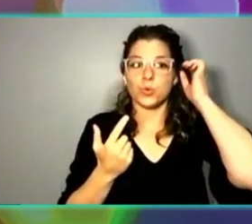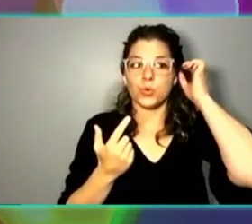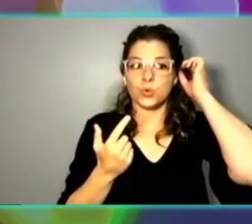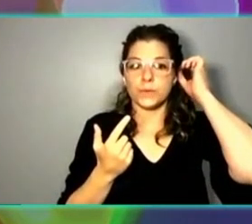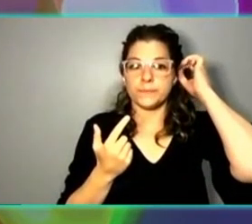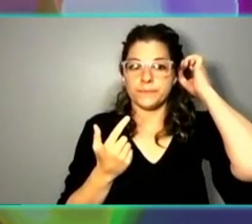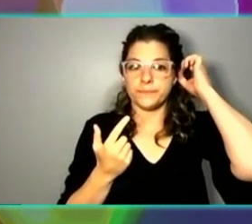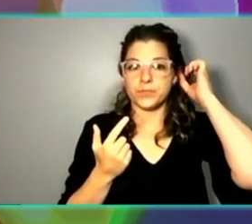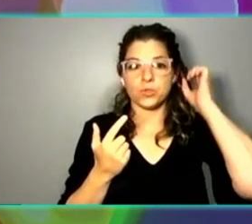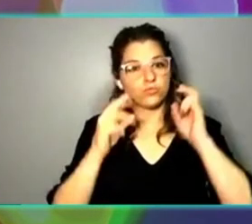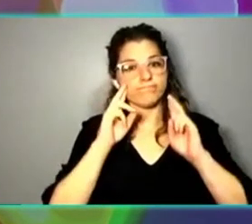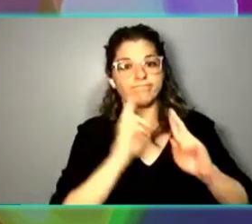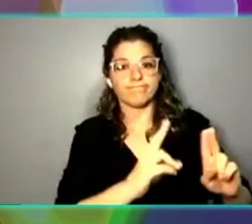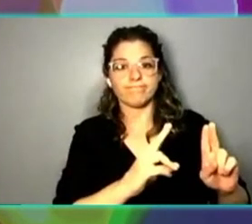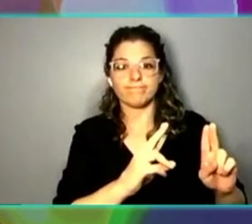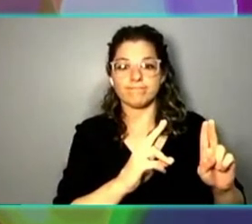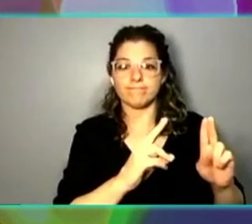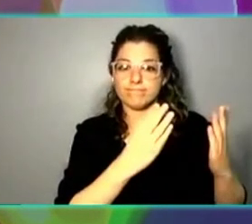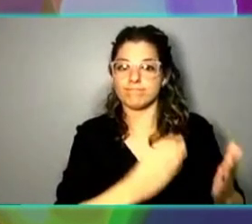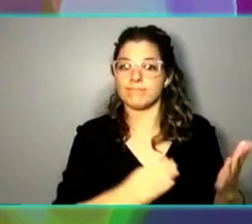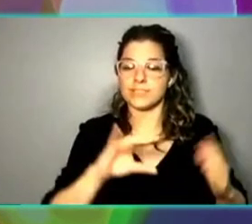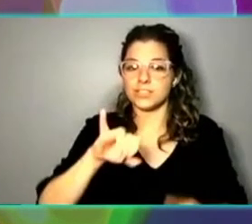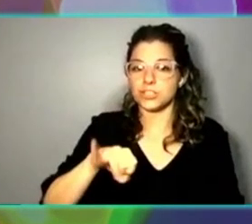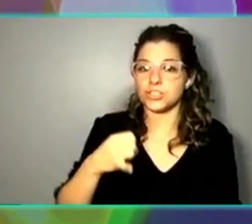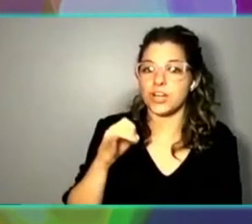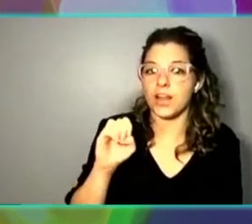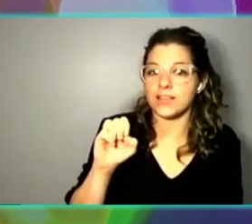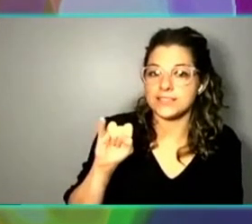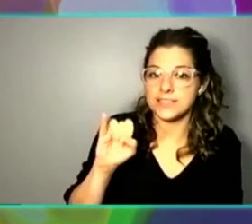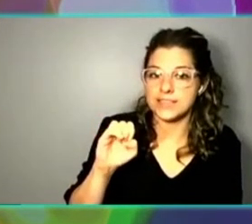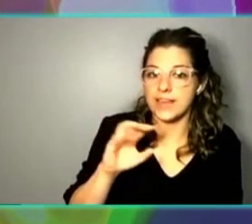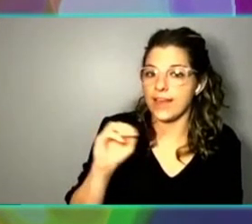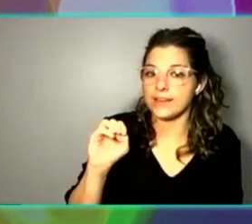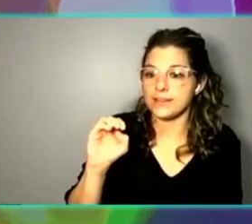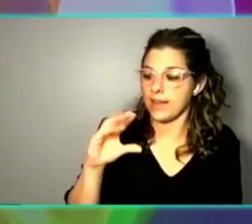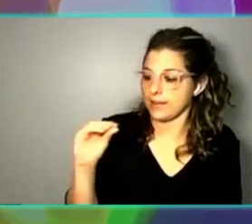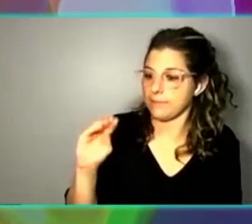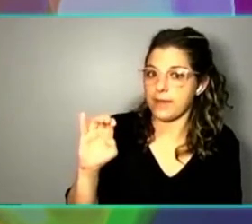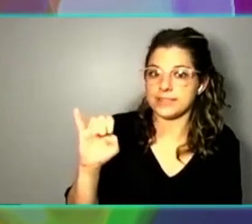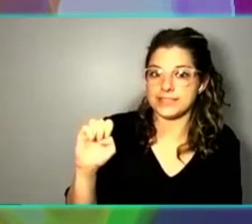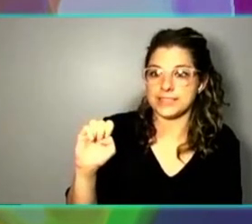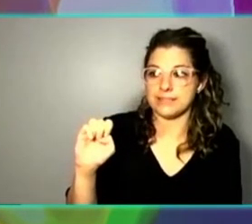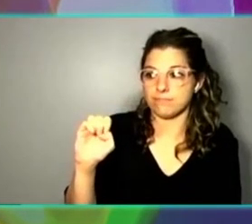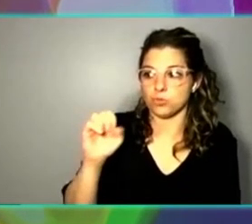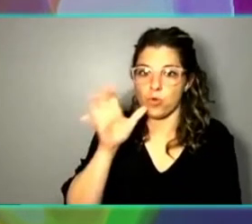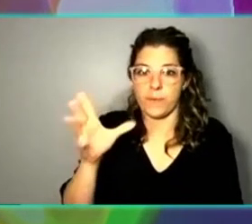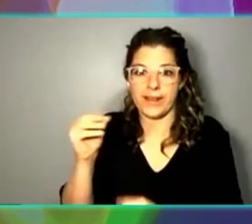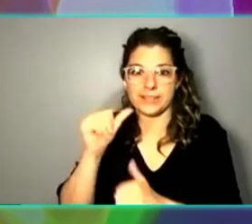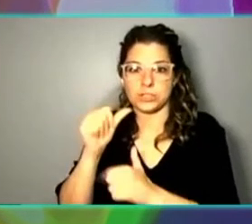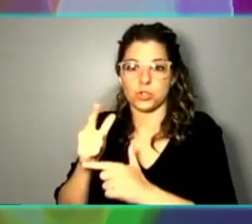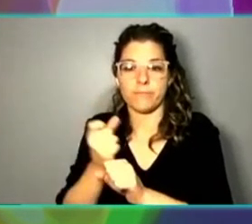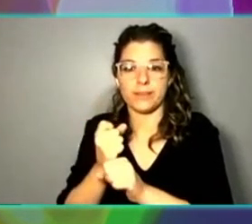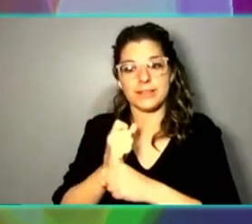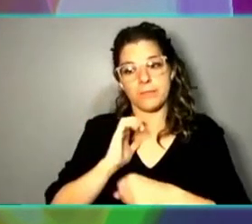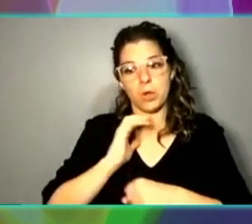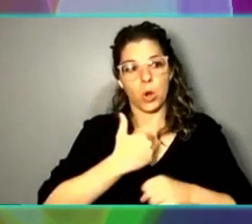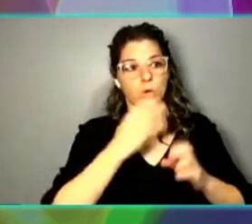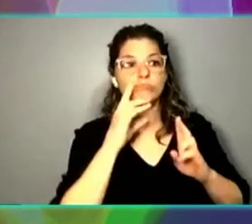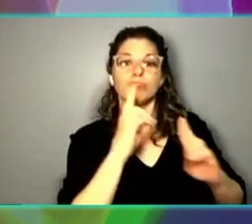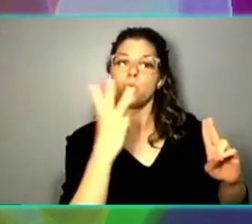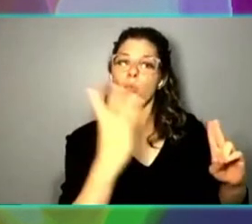pay tribute to Jessie and Bessie, our grandmother and her sister, and make them their own Western heroes,